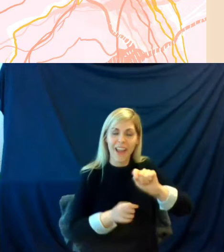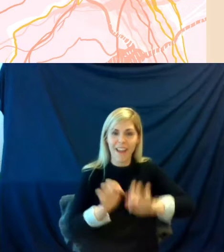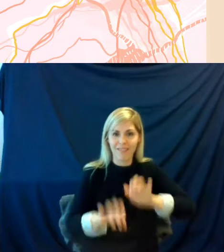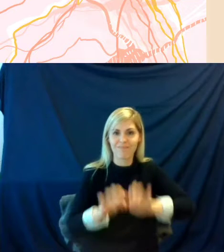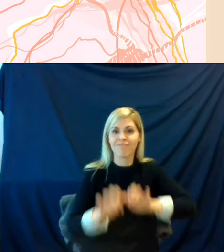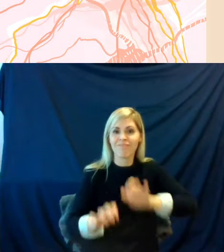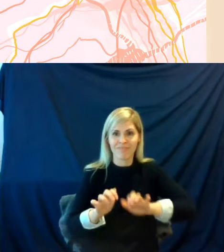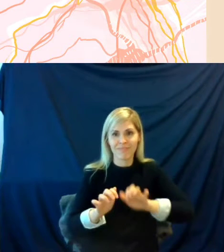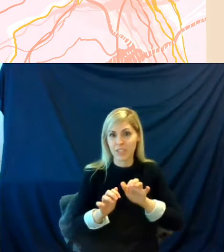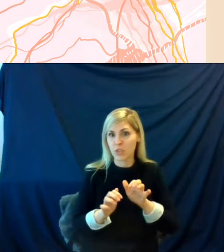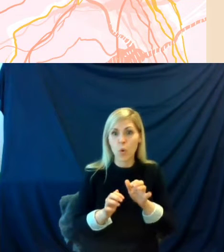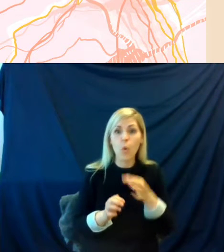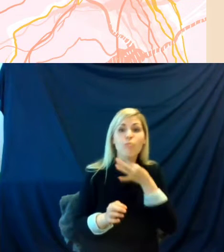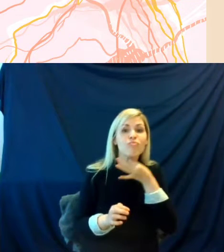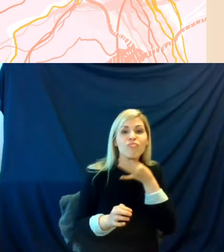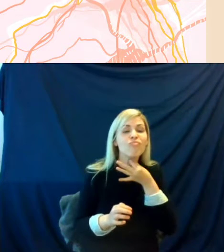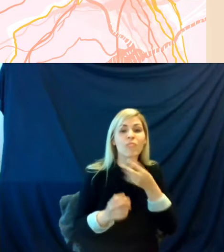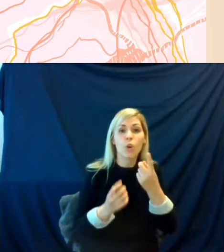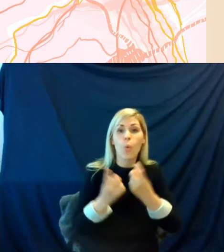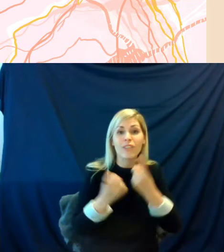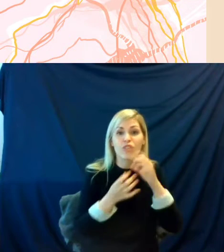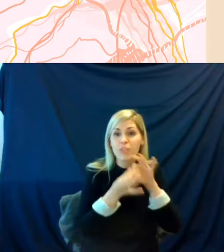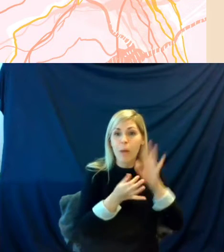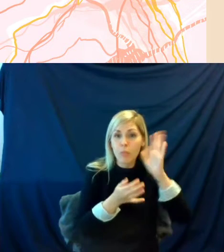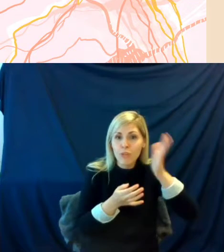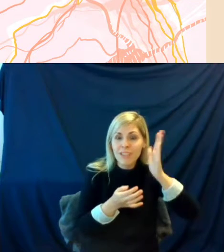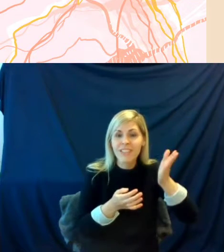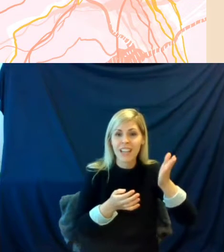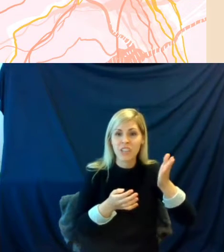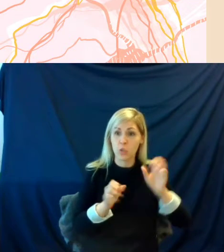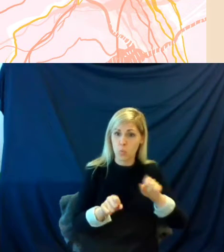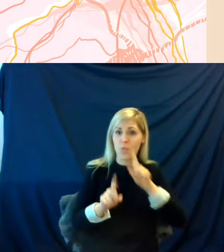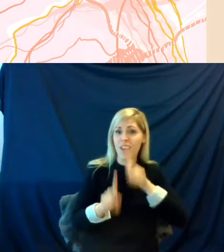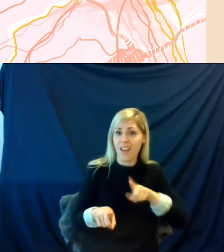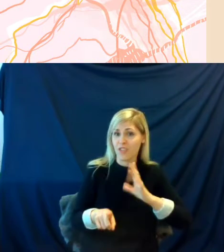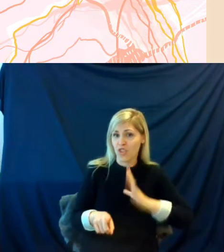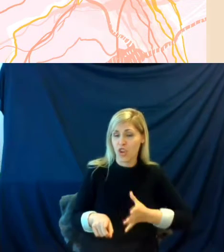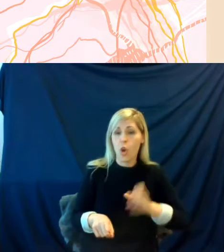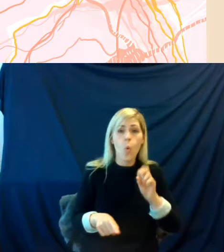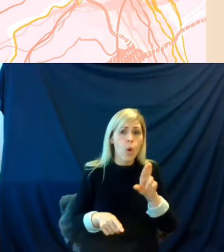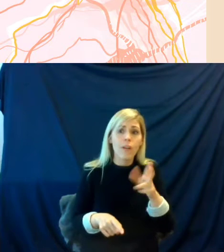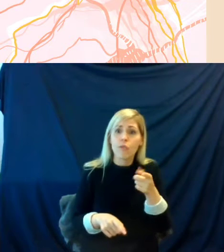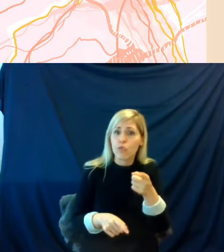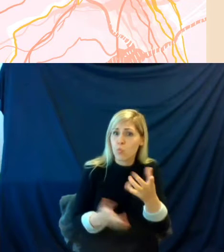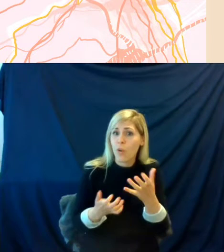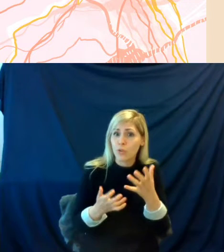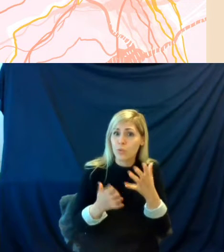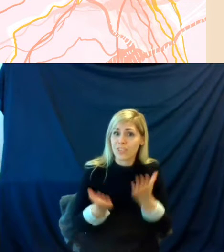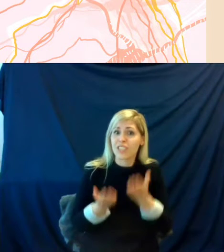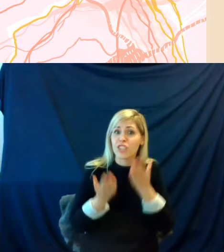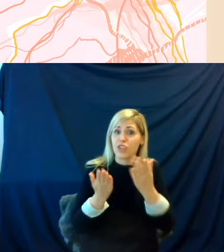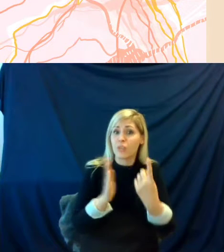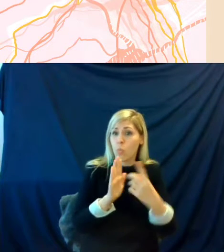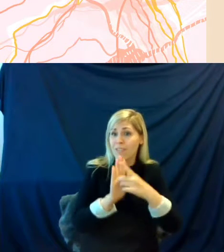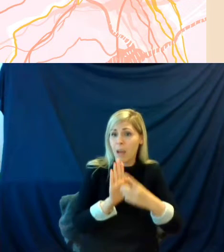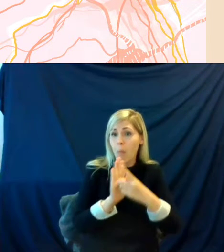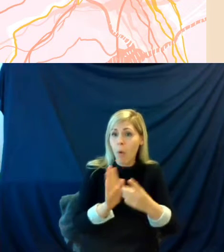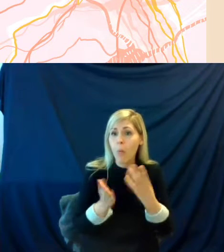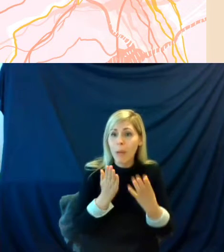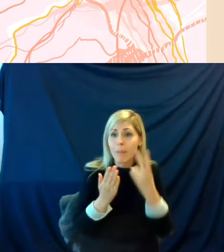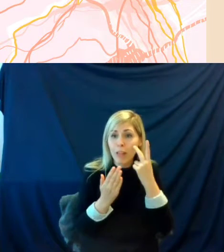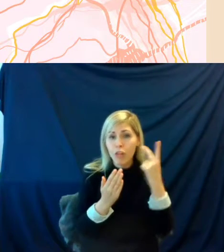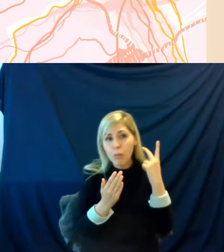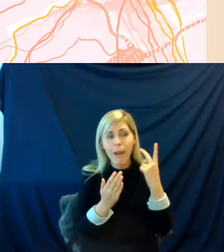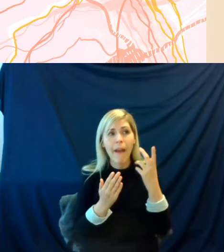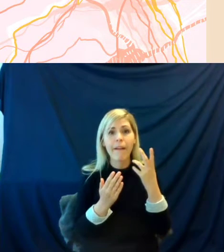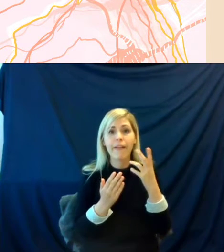chat. Any questions you might have about our presentation, we can answer them. Or if you want to suggest a demo that we can